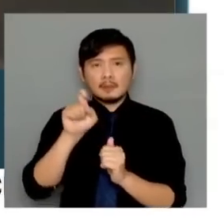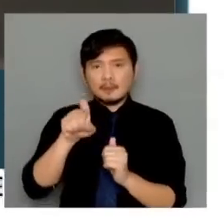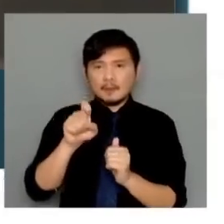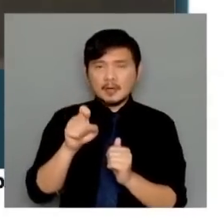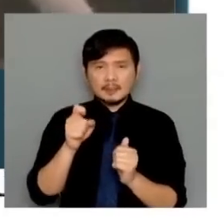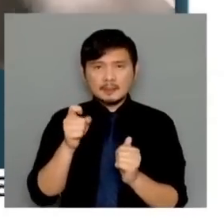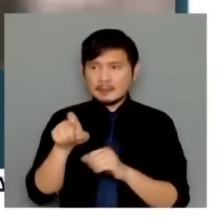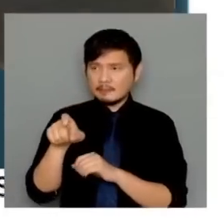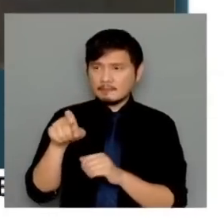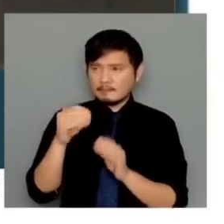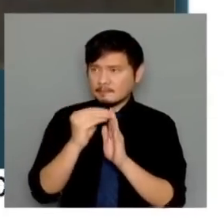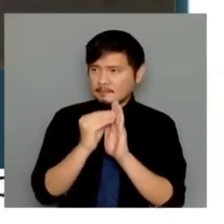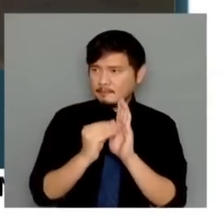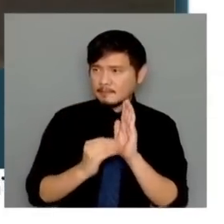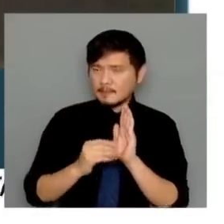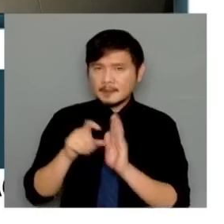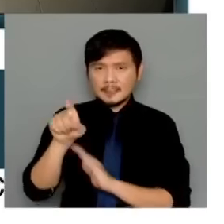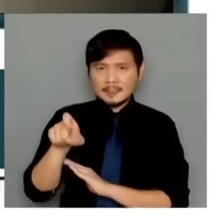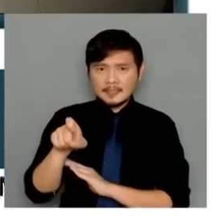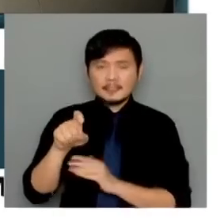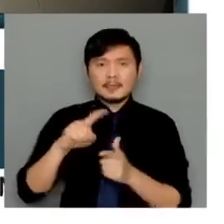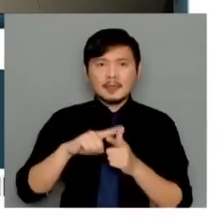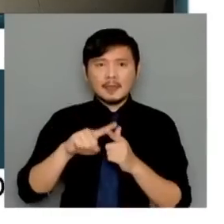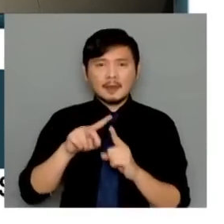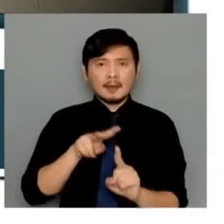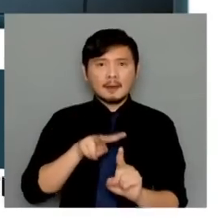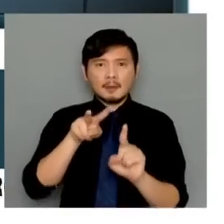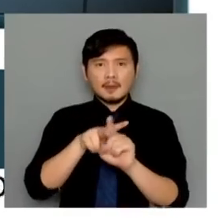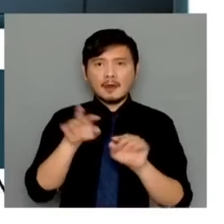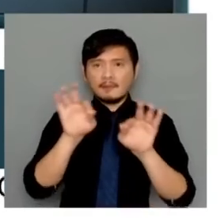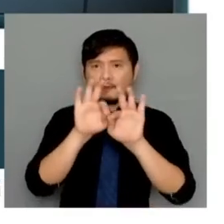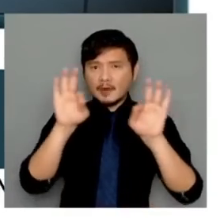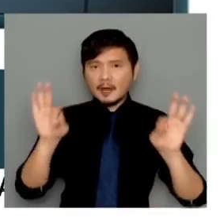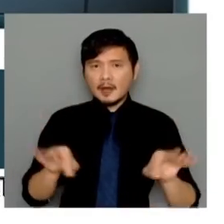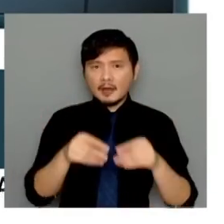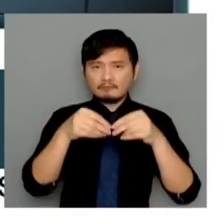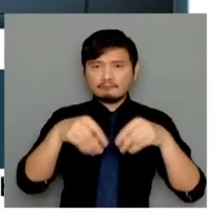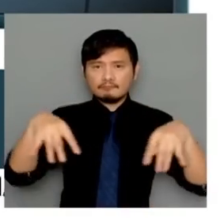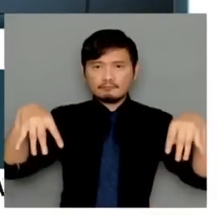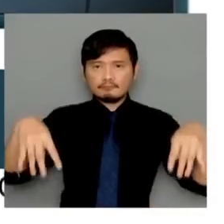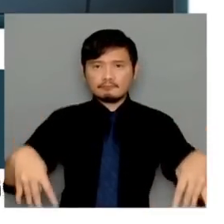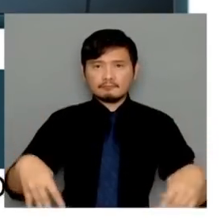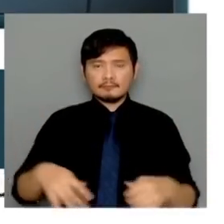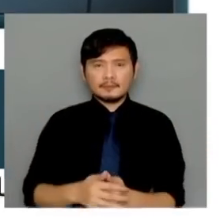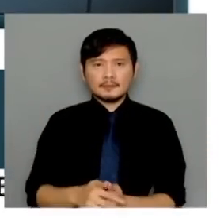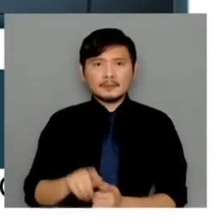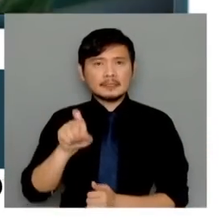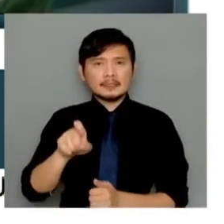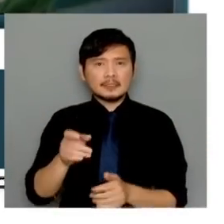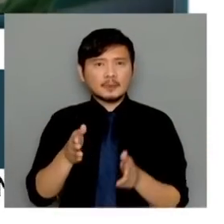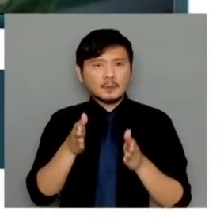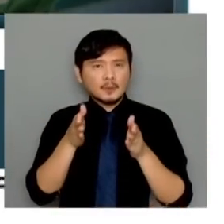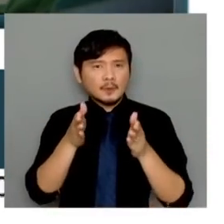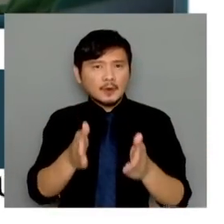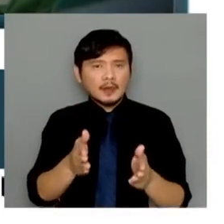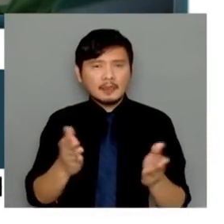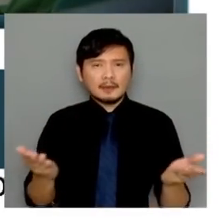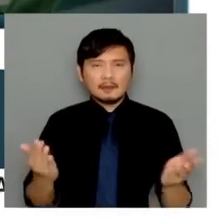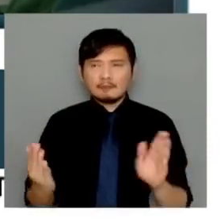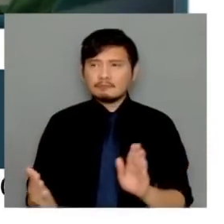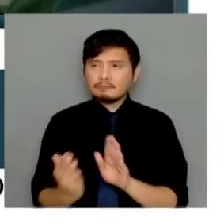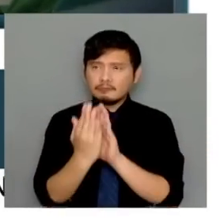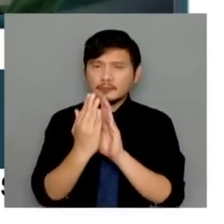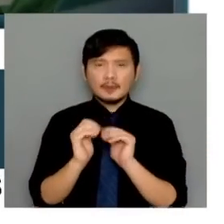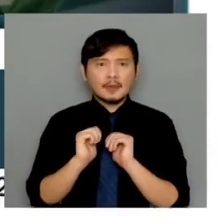with the overarching framework and roadmap. We need a roadmap that will actually give all of us the direction as to how we will proceed